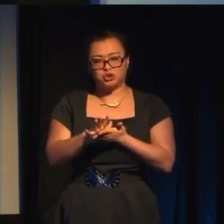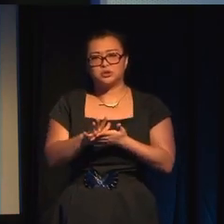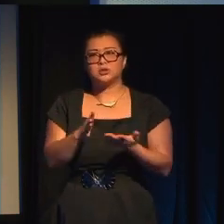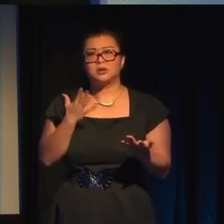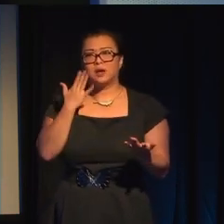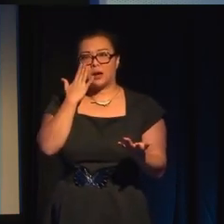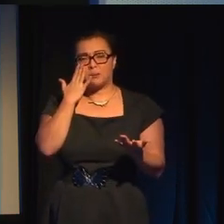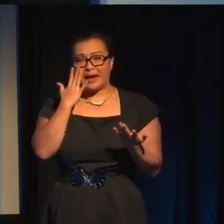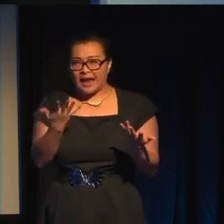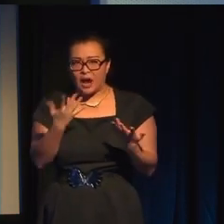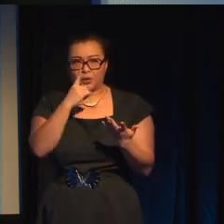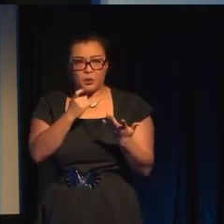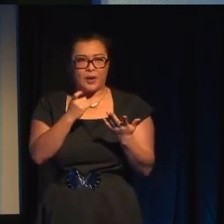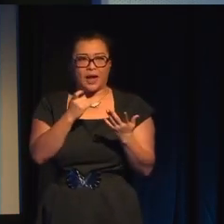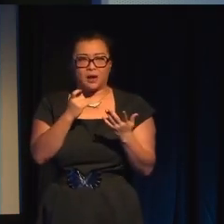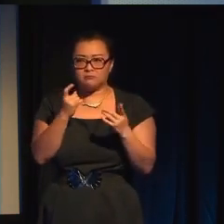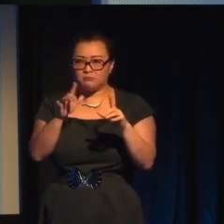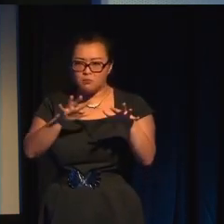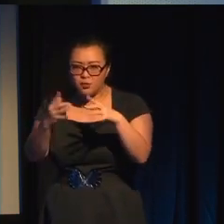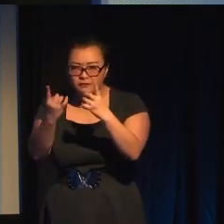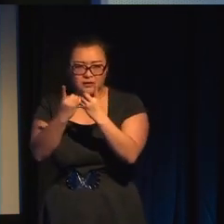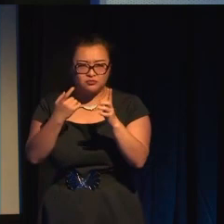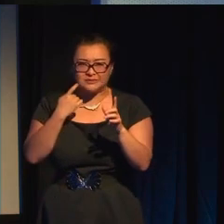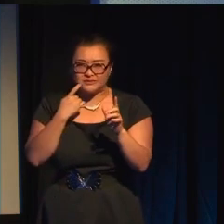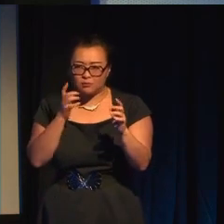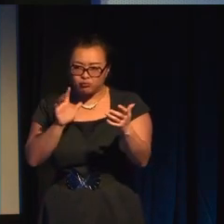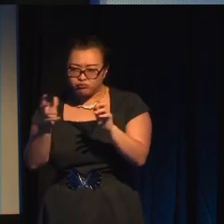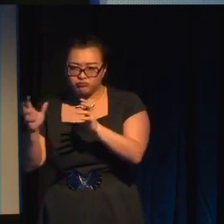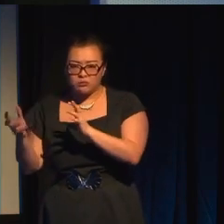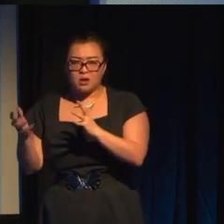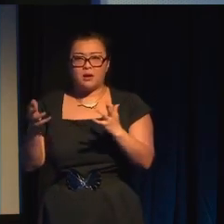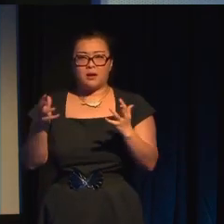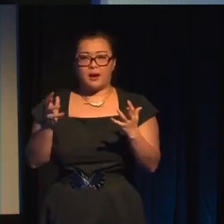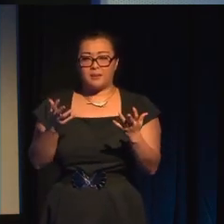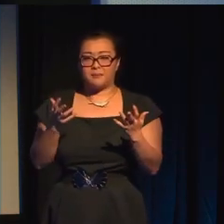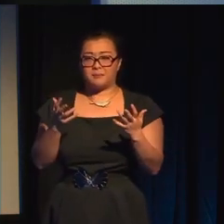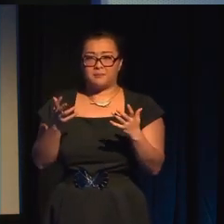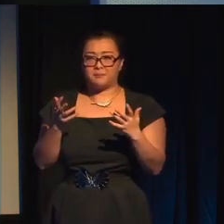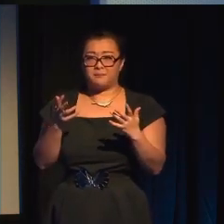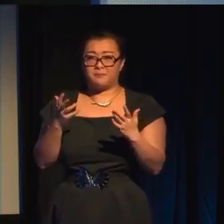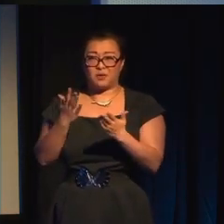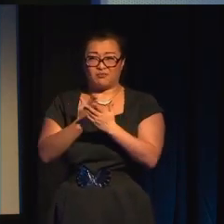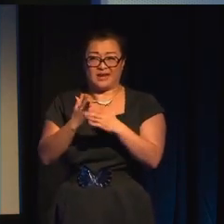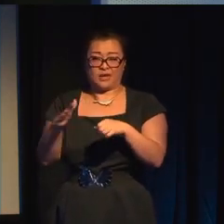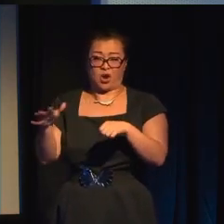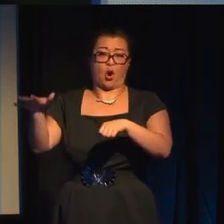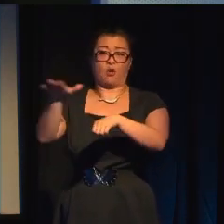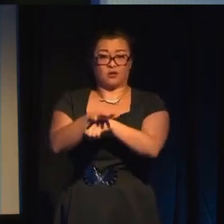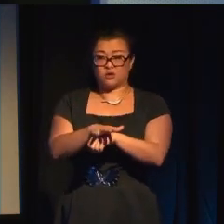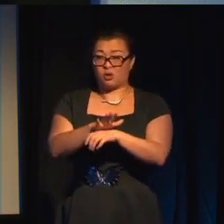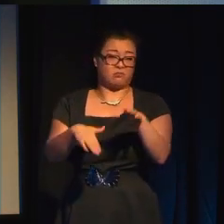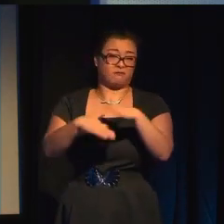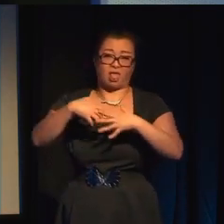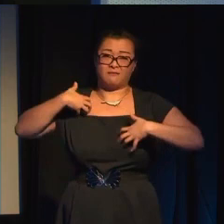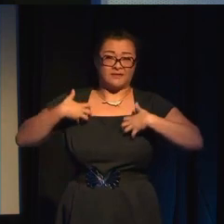things fairly simply. And then, as I say, unashamedly an adventure layered above it, logical puzzles, putting the comic